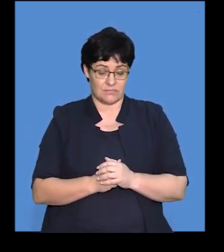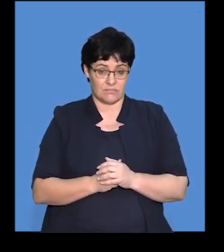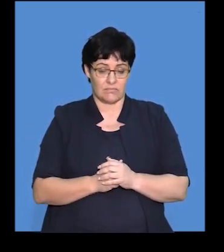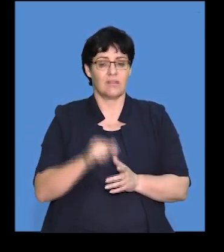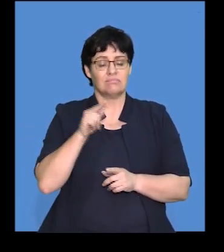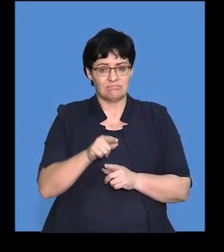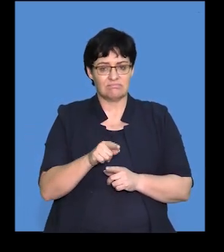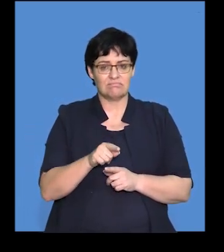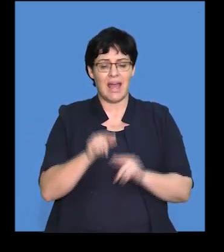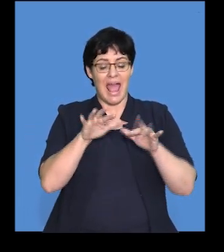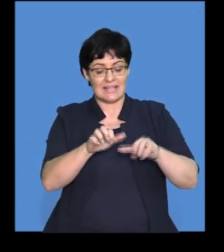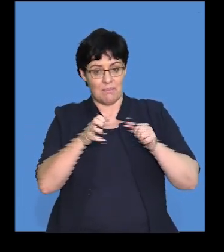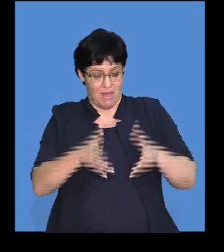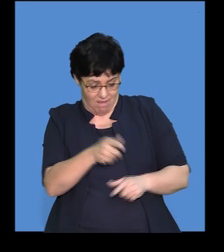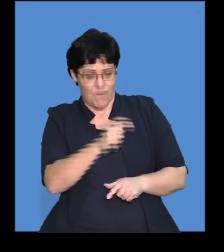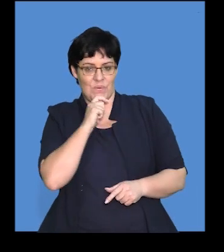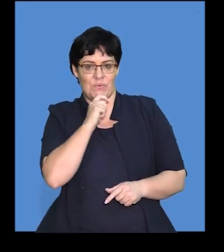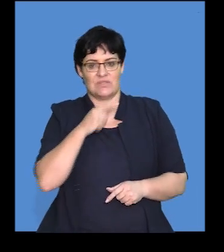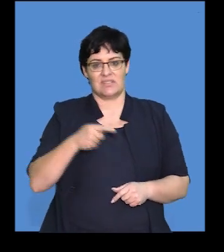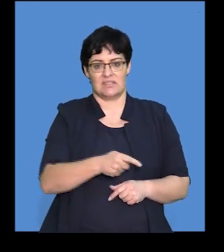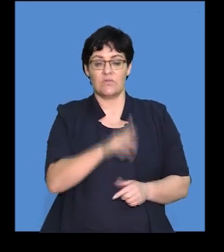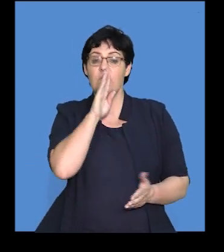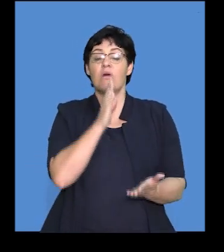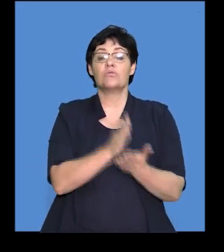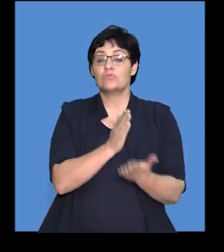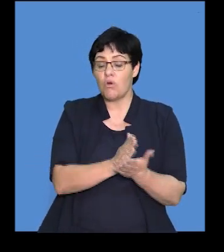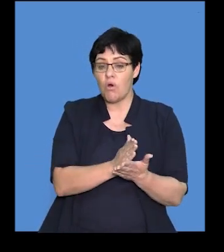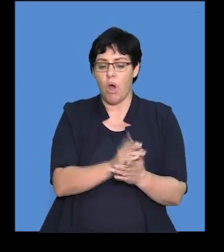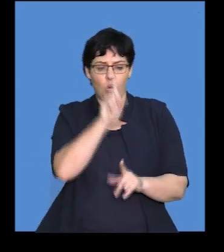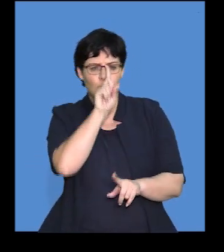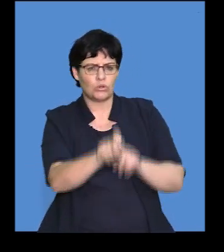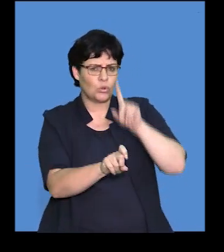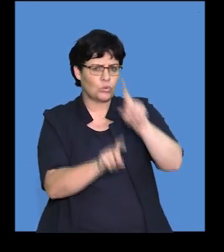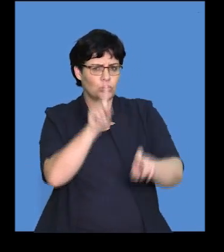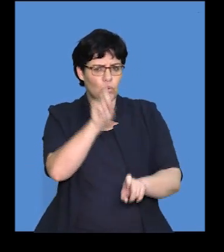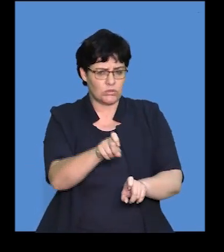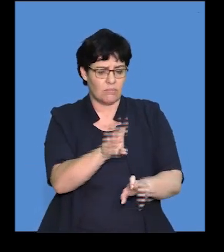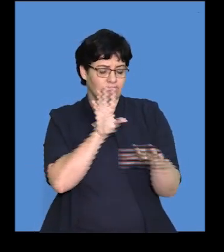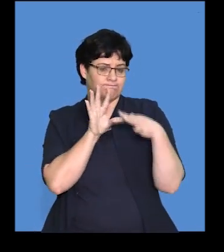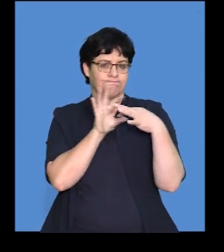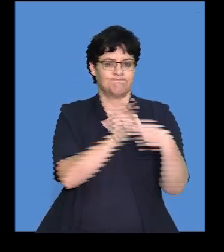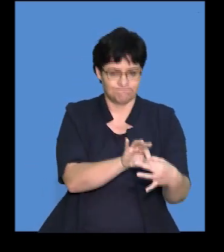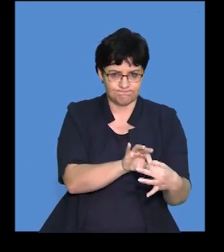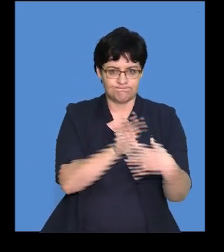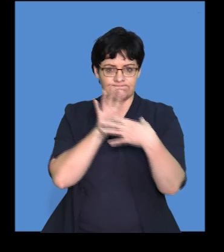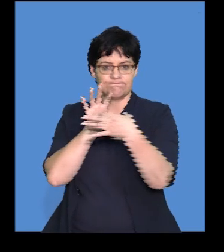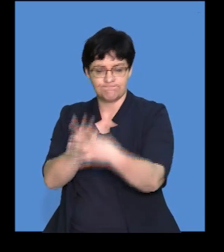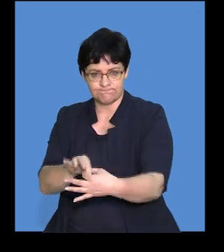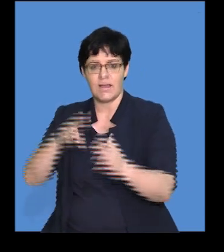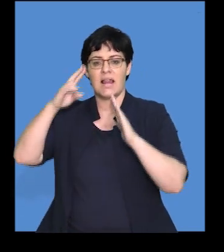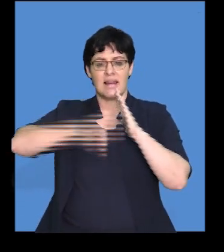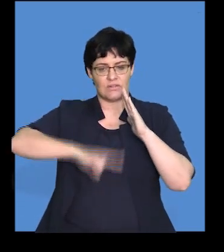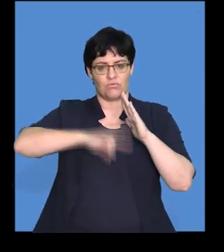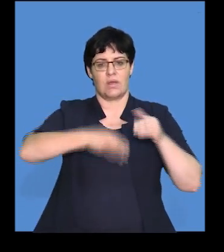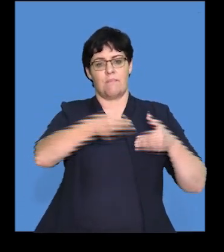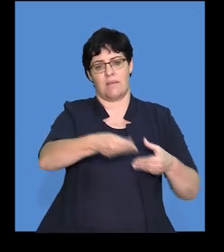is what examiners are going to be using in ensuring that they ask you questions relevant to all the